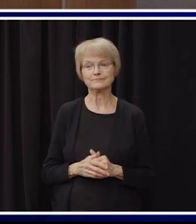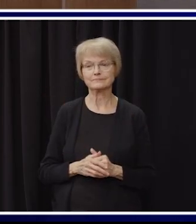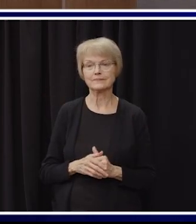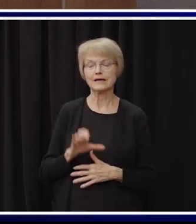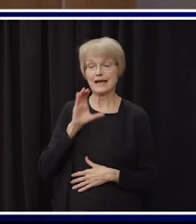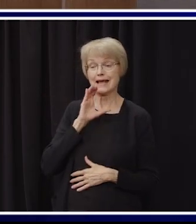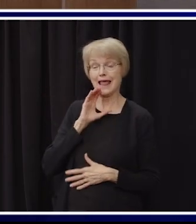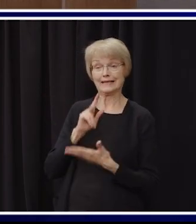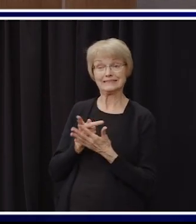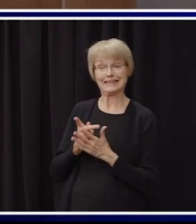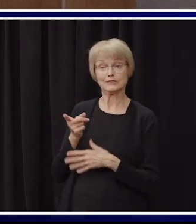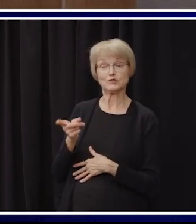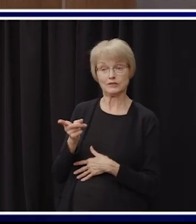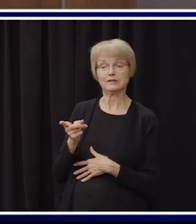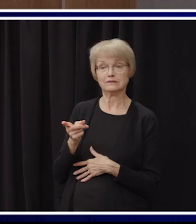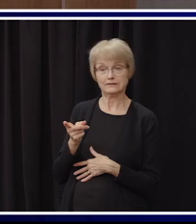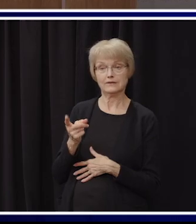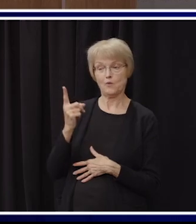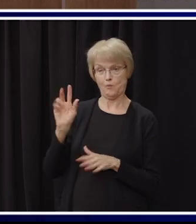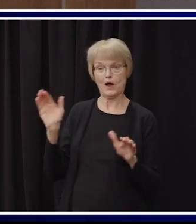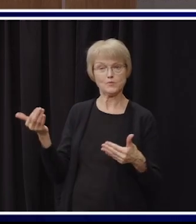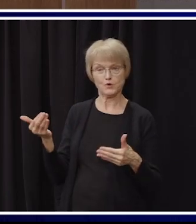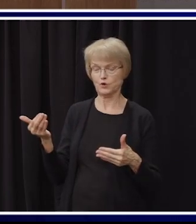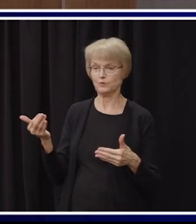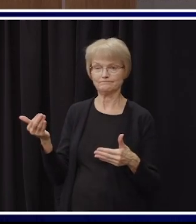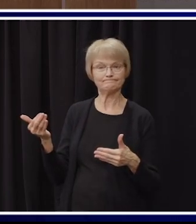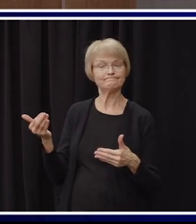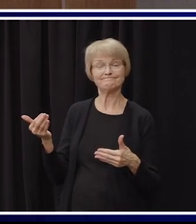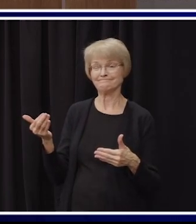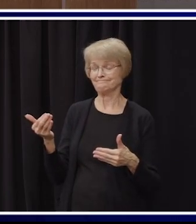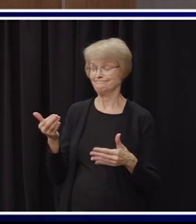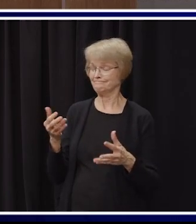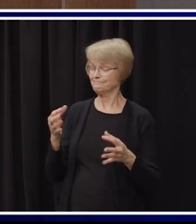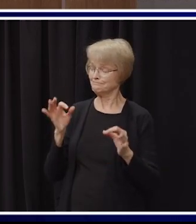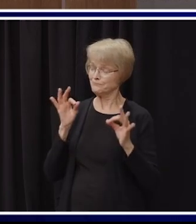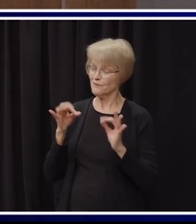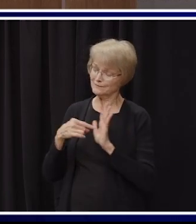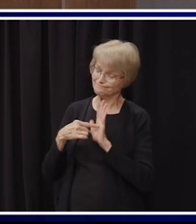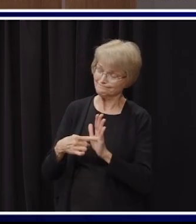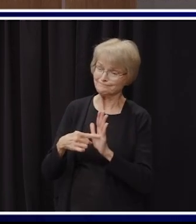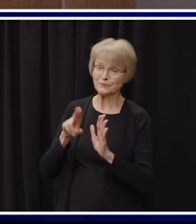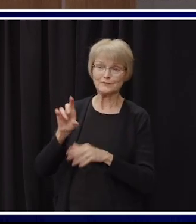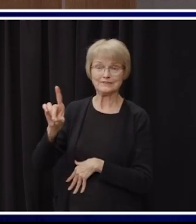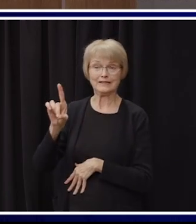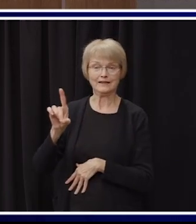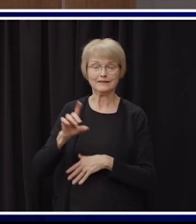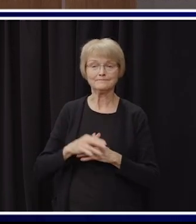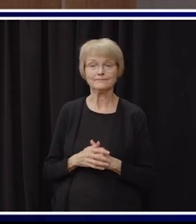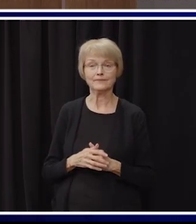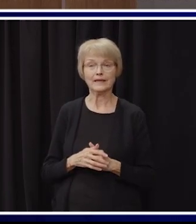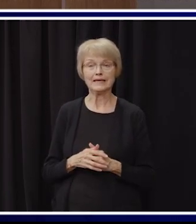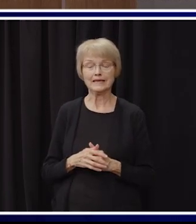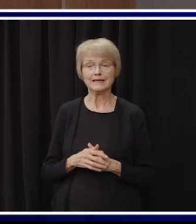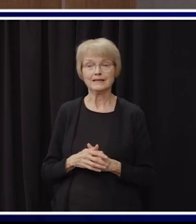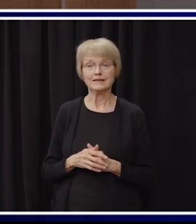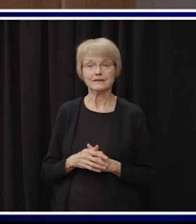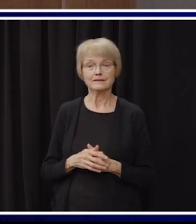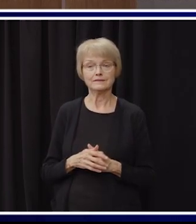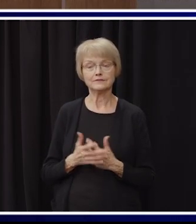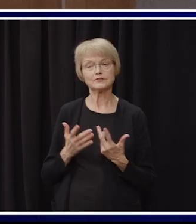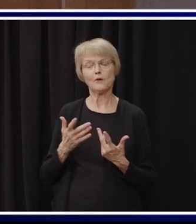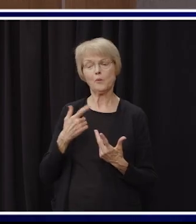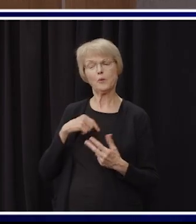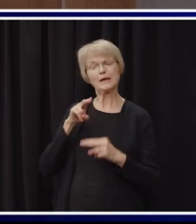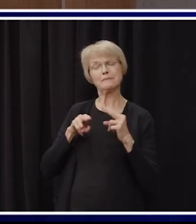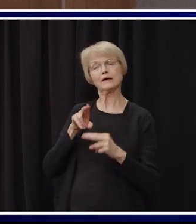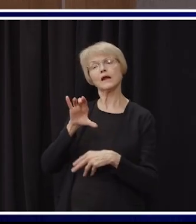Colleen's Kitchen is a 1-room universal design project. Like I said, we build custom